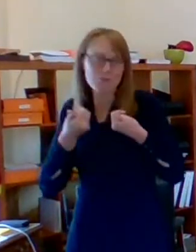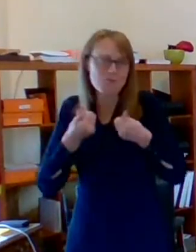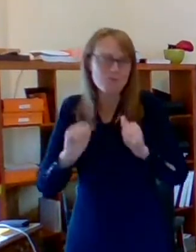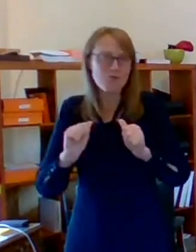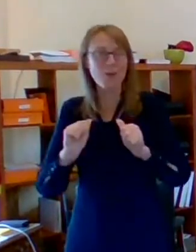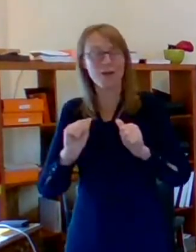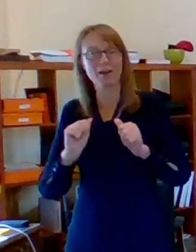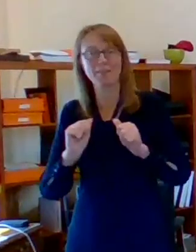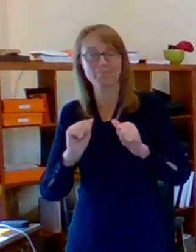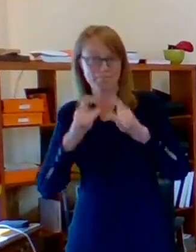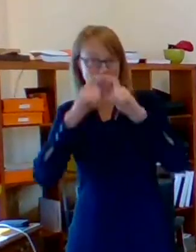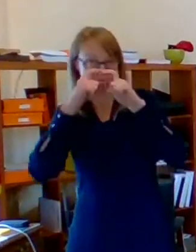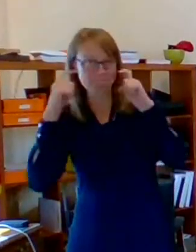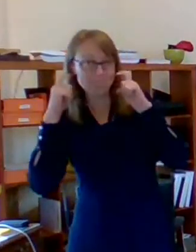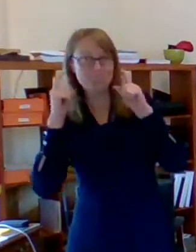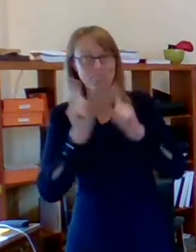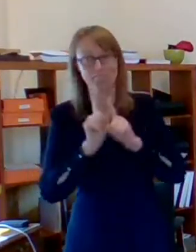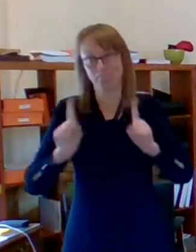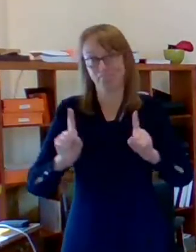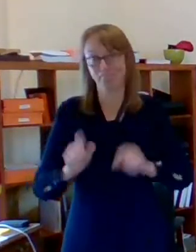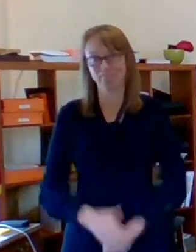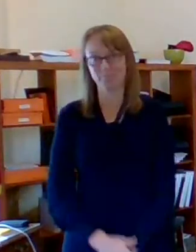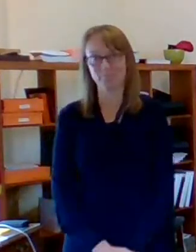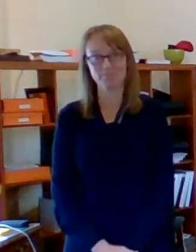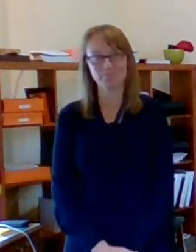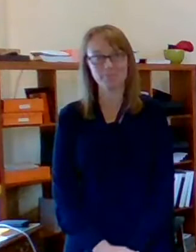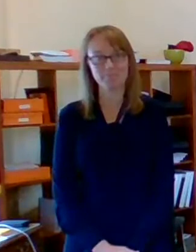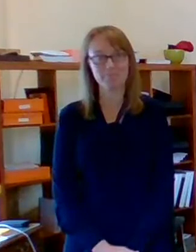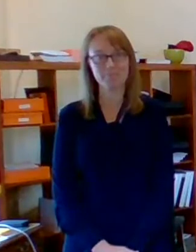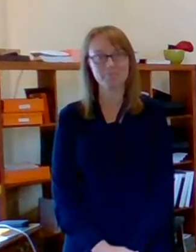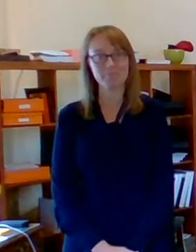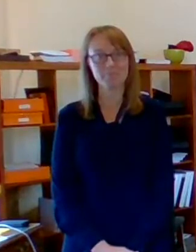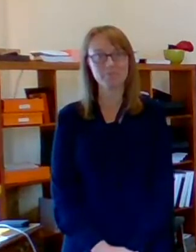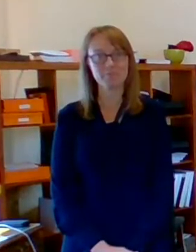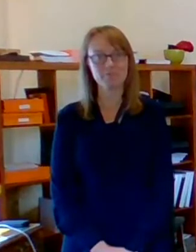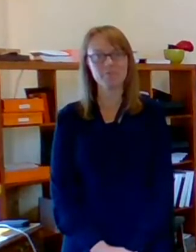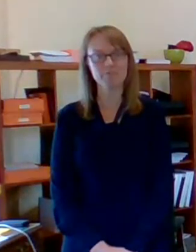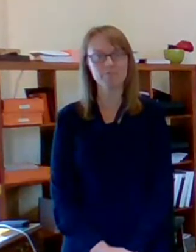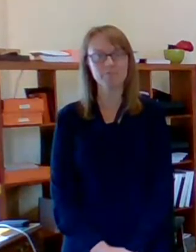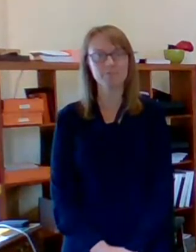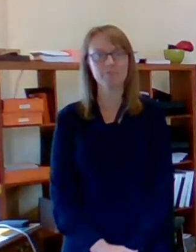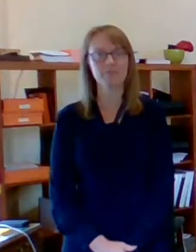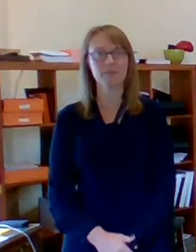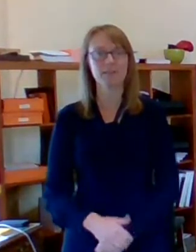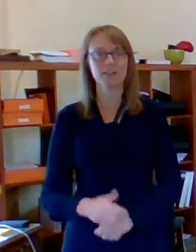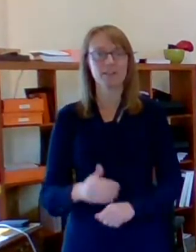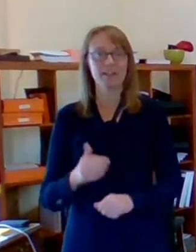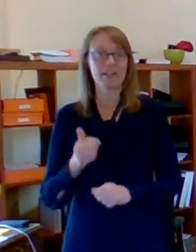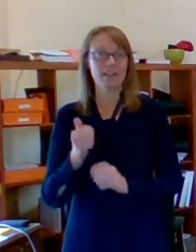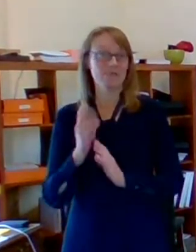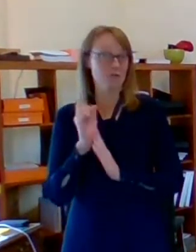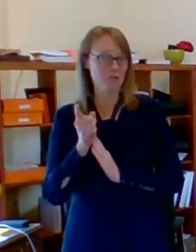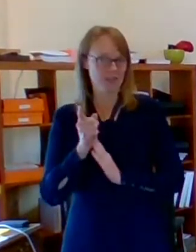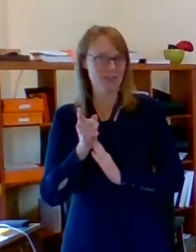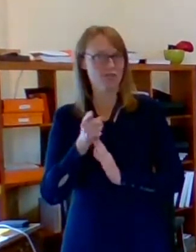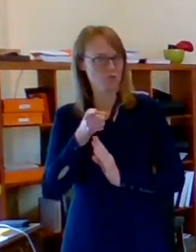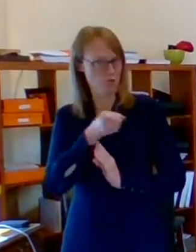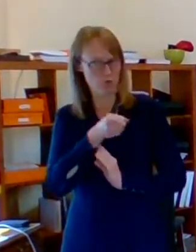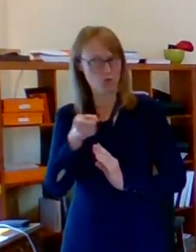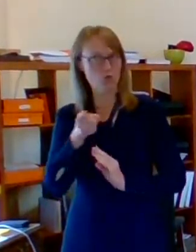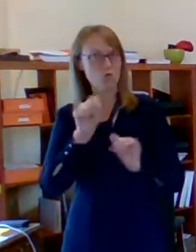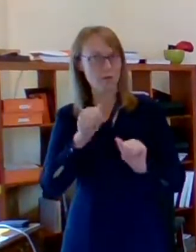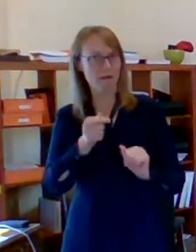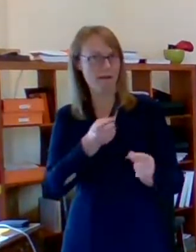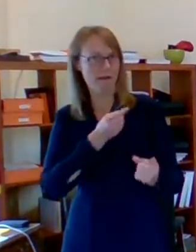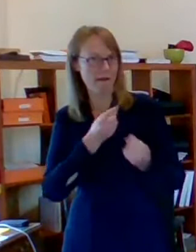your mask. We'll take your COVID questions in just a little bit. There are a couple things